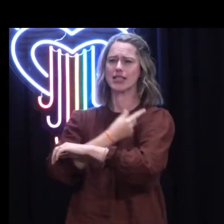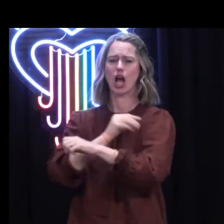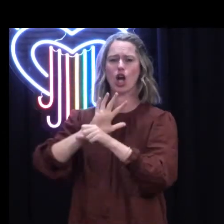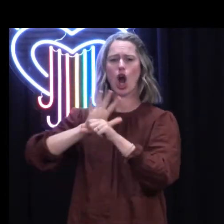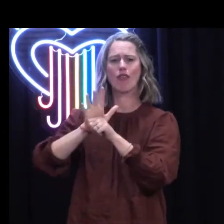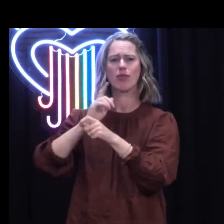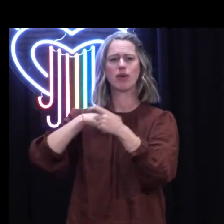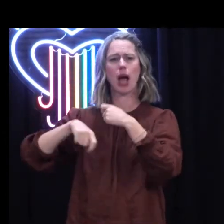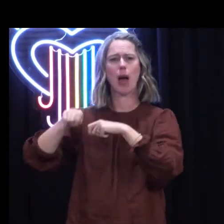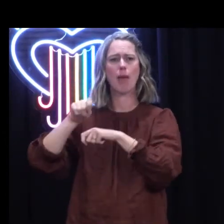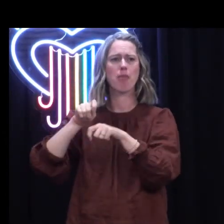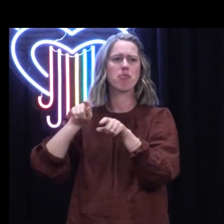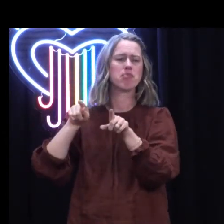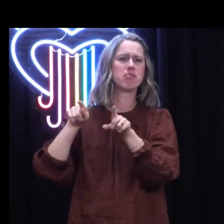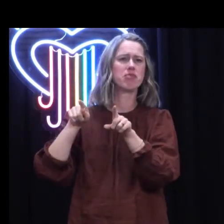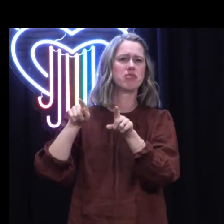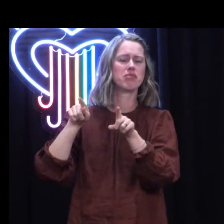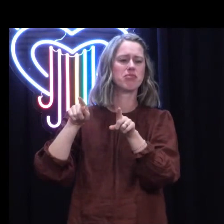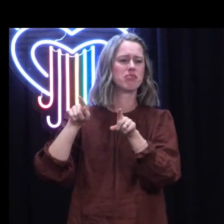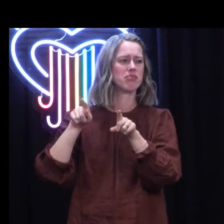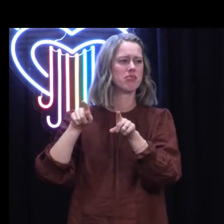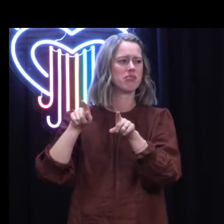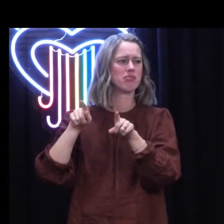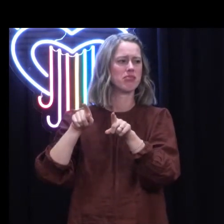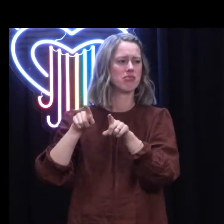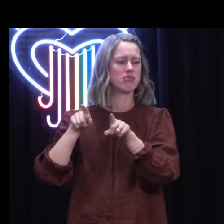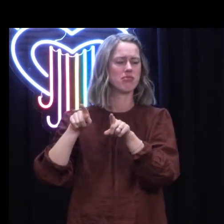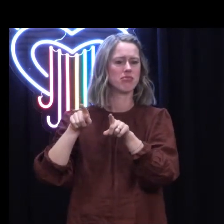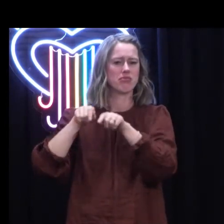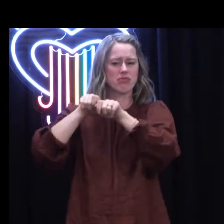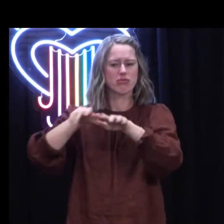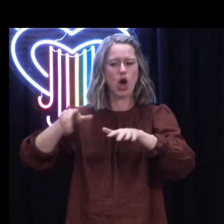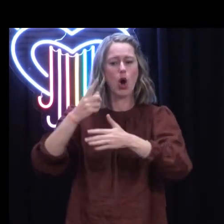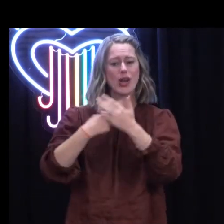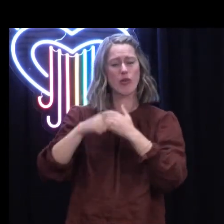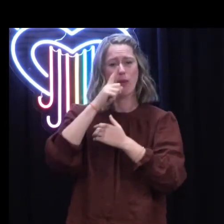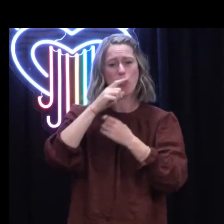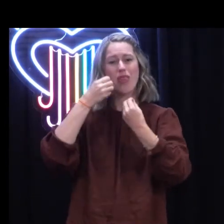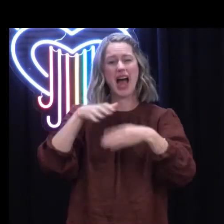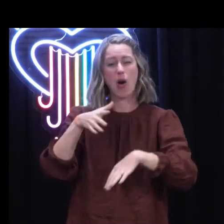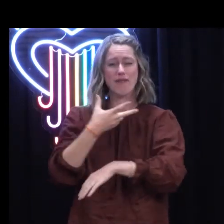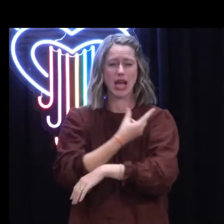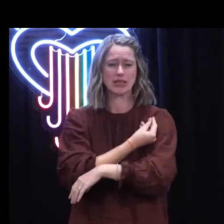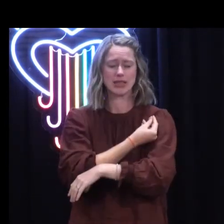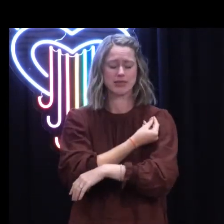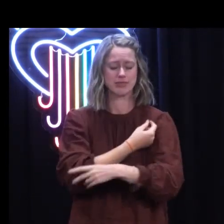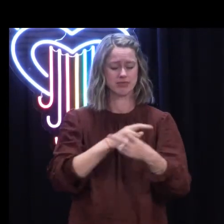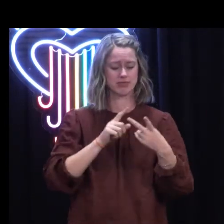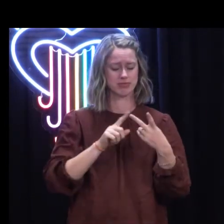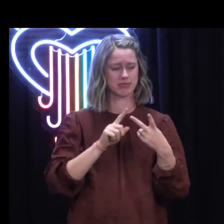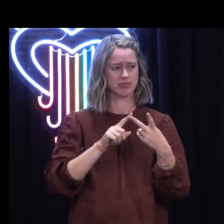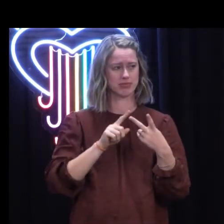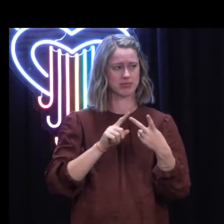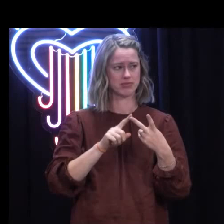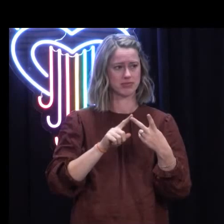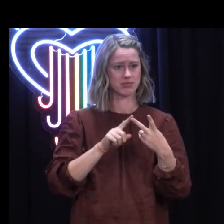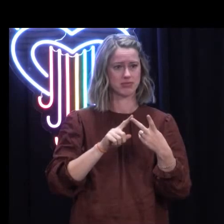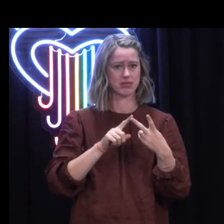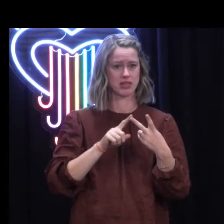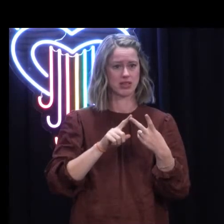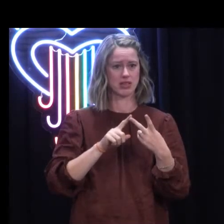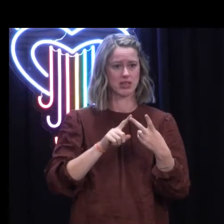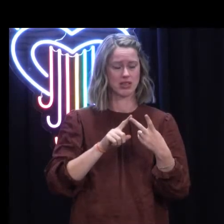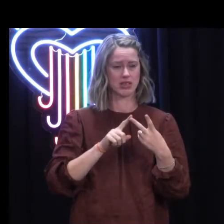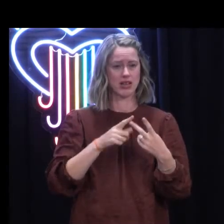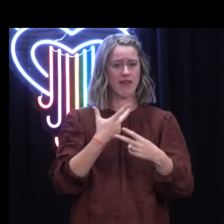has become a pandemic or an epidemic of the unvaccinated. The second point is, it's not just any vaccination level,